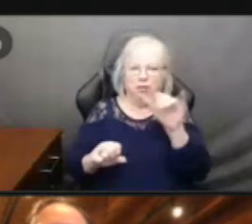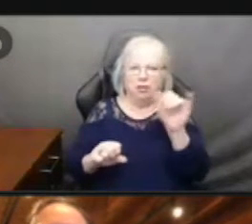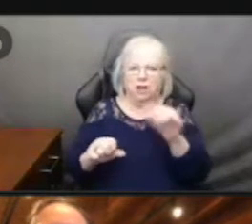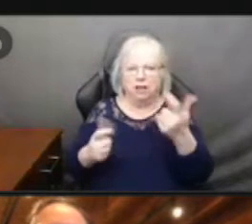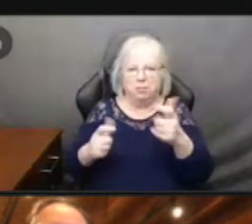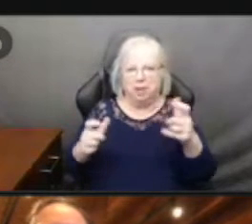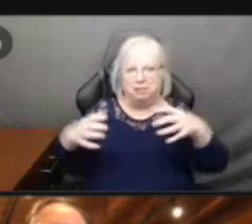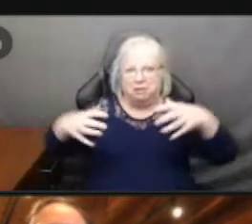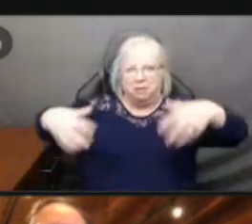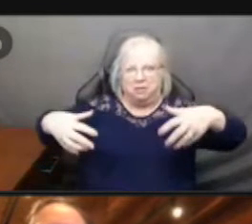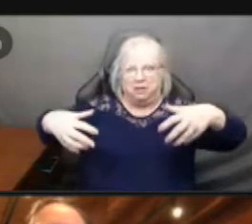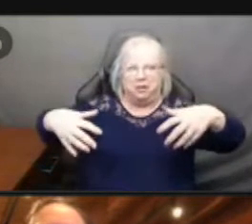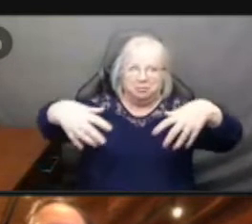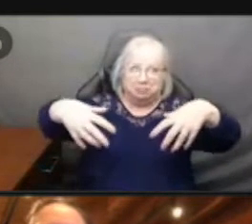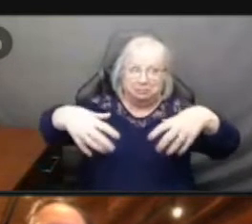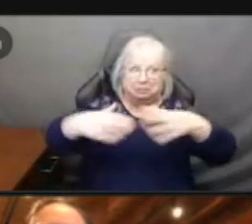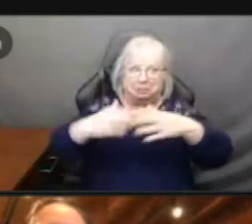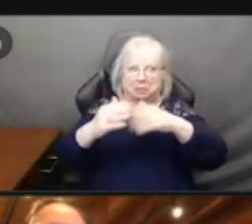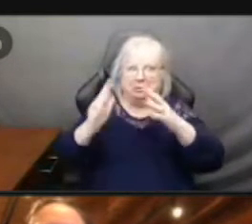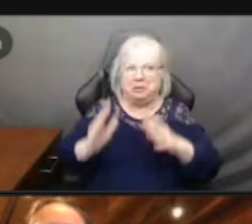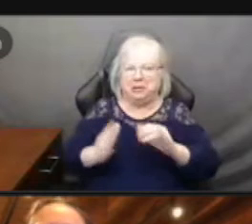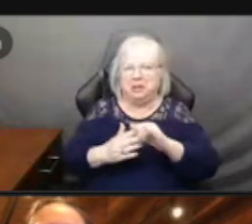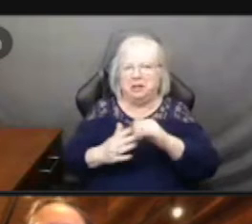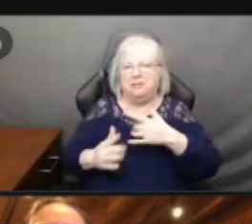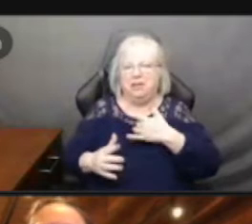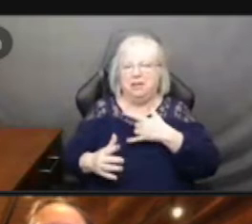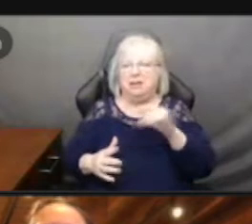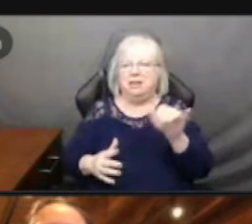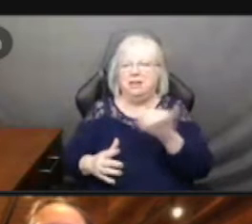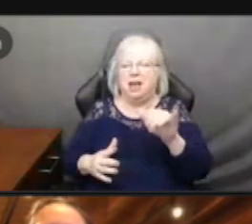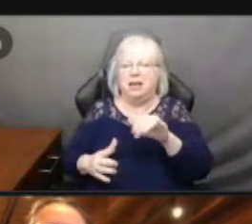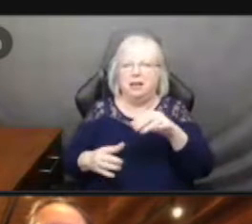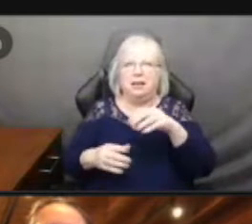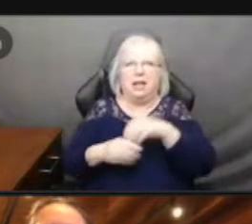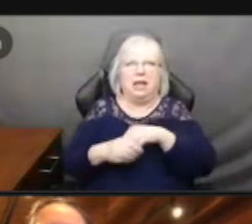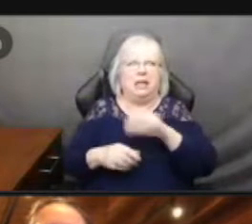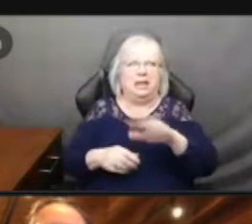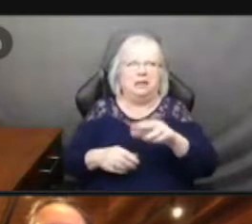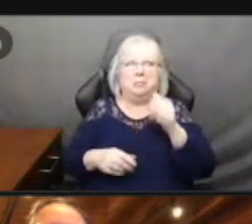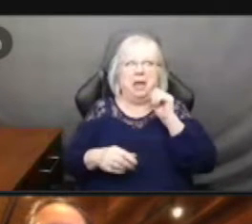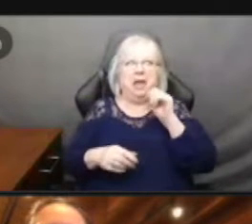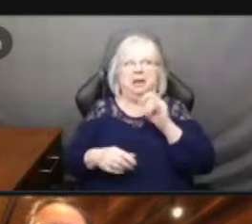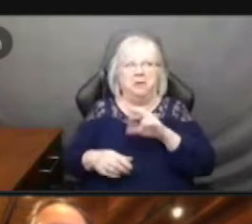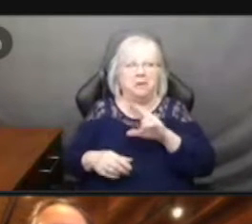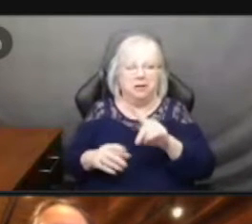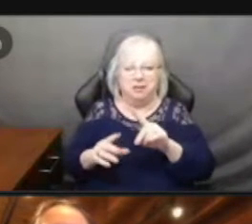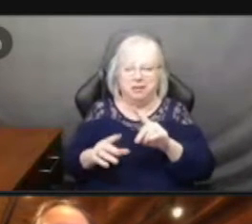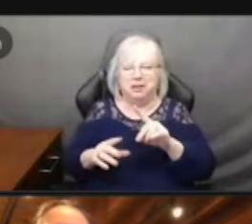hulking entity that feels like it's in his backyard.